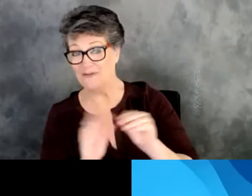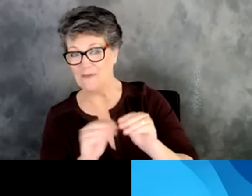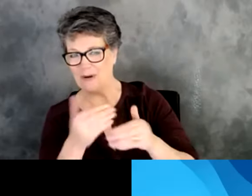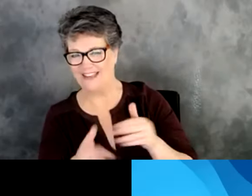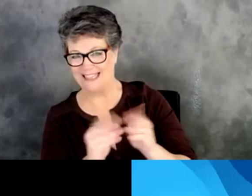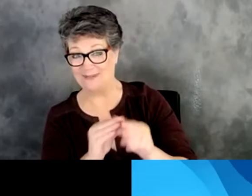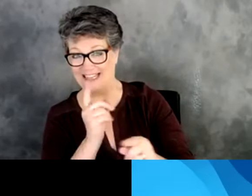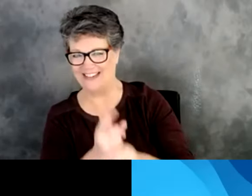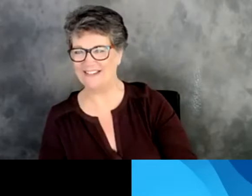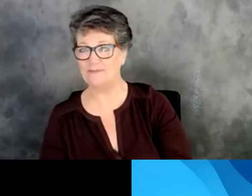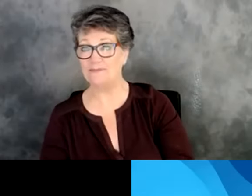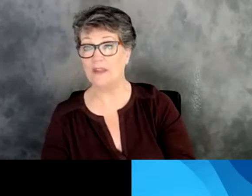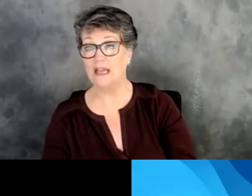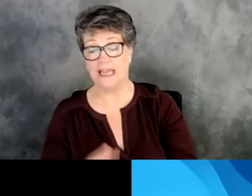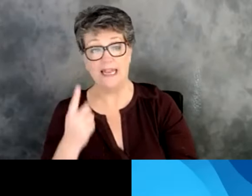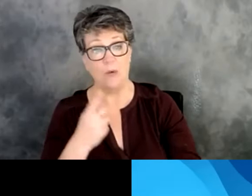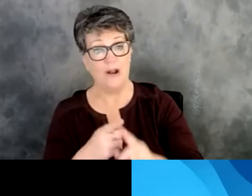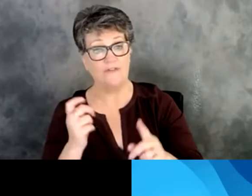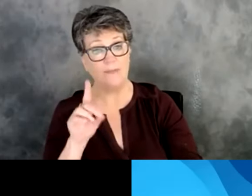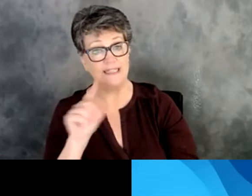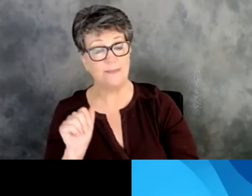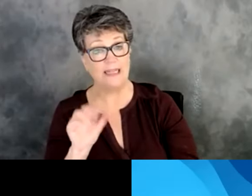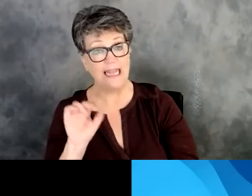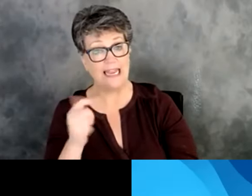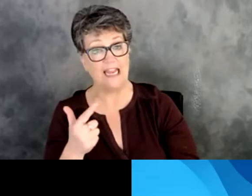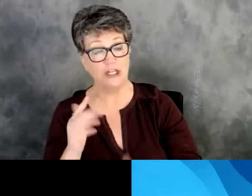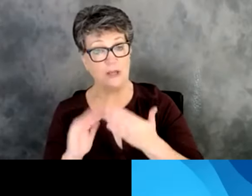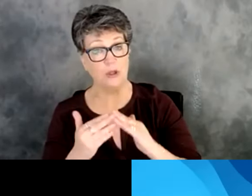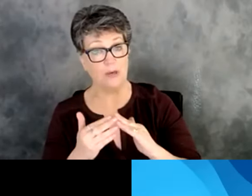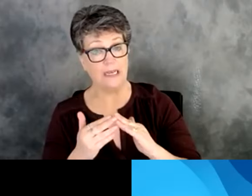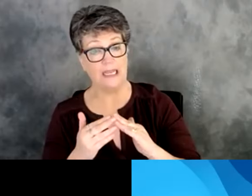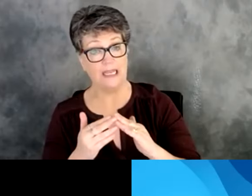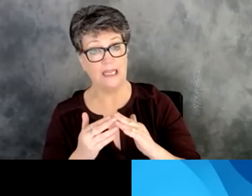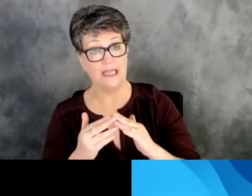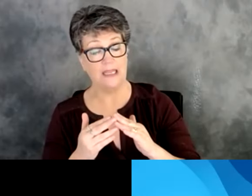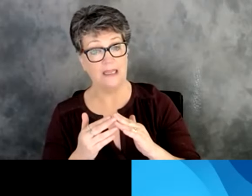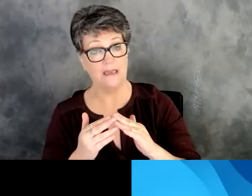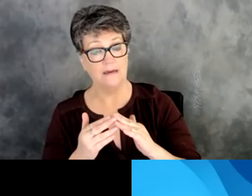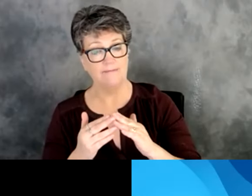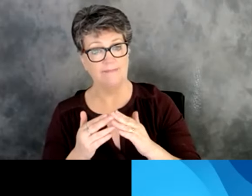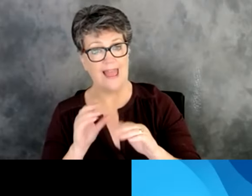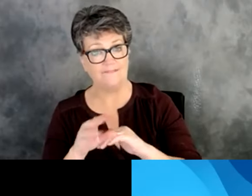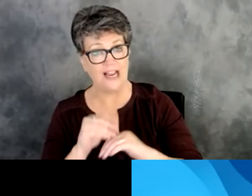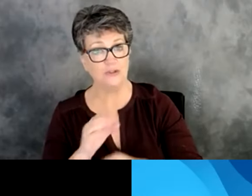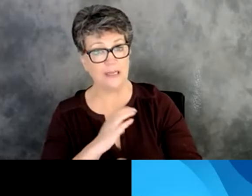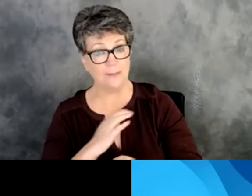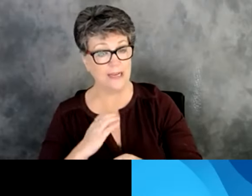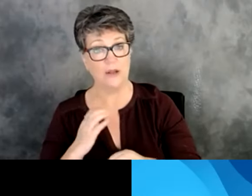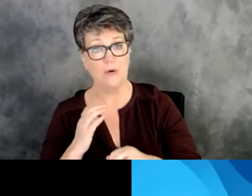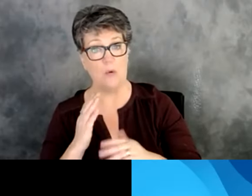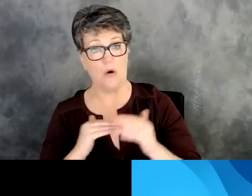then. Anyone from the Disability and Aging Community Living Advisory Committee or Elder Justice Coordinating Council?